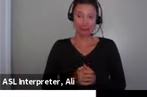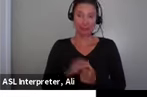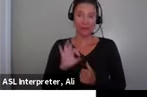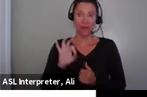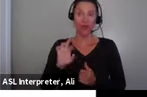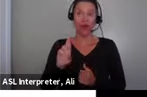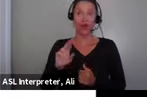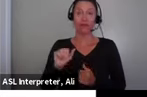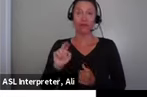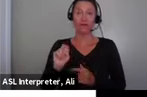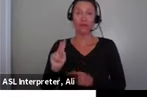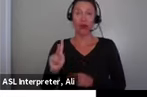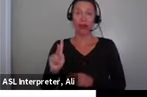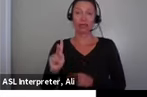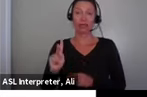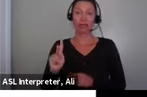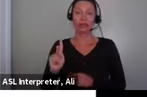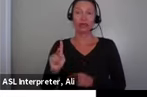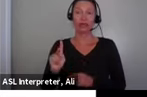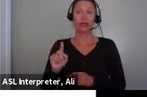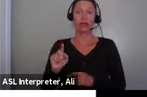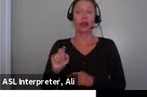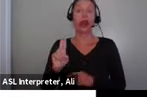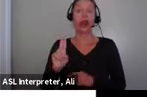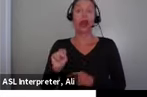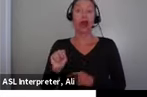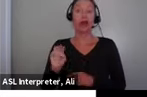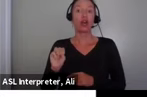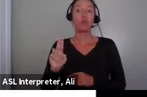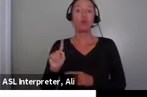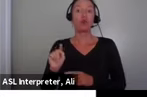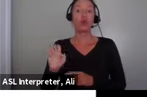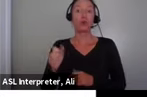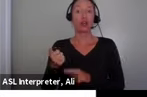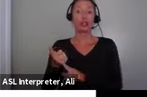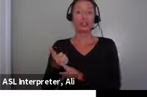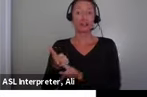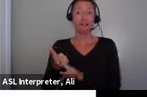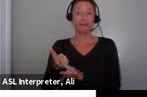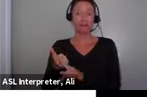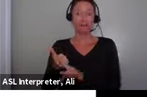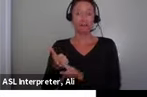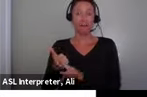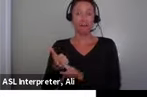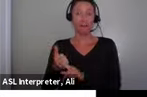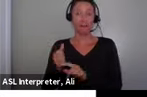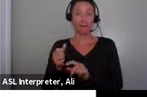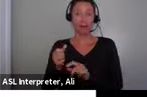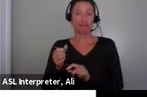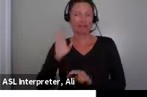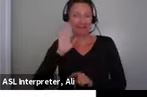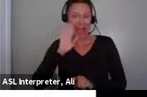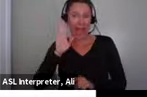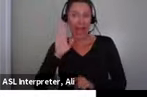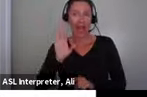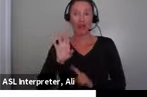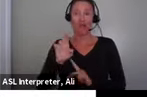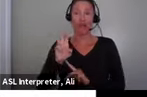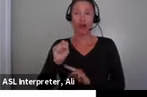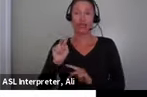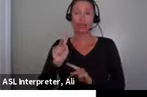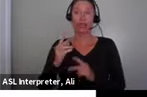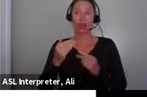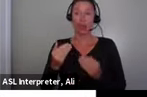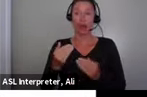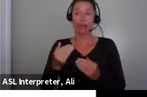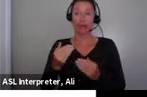Frank, if you unmute yourself. Unmute. Can you hear me? Hi, Frank. You may ask your question.